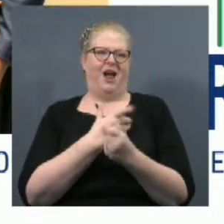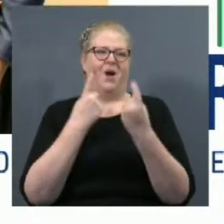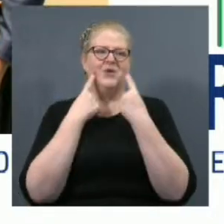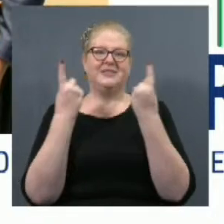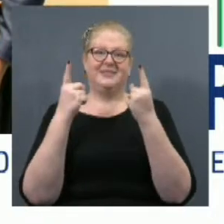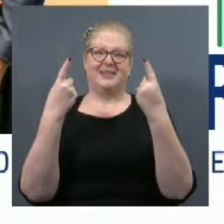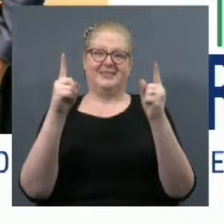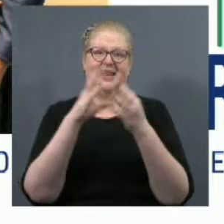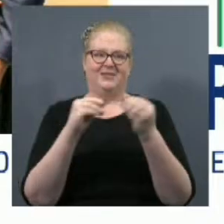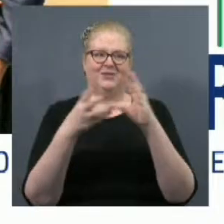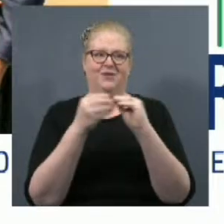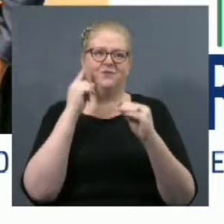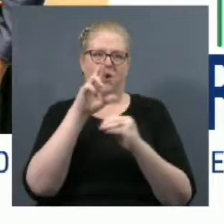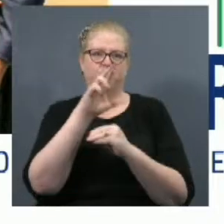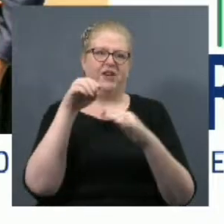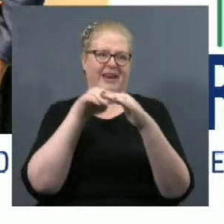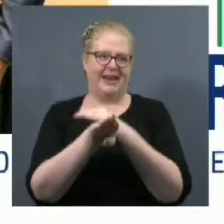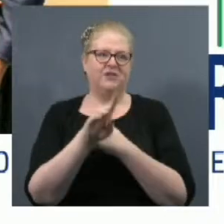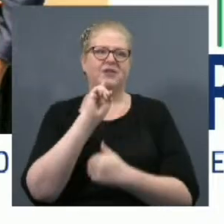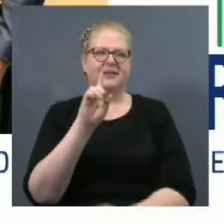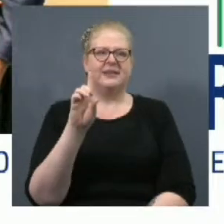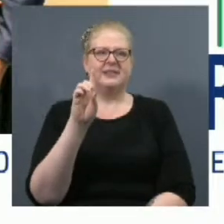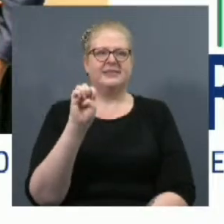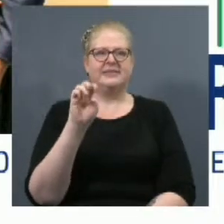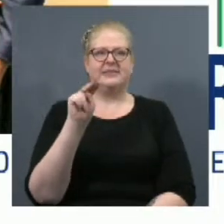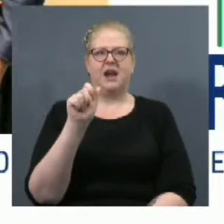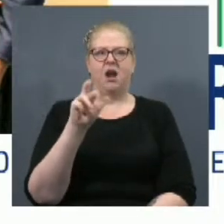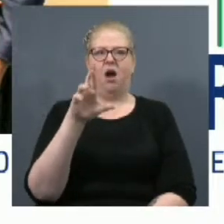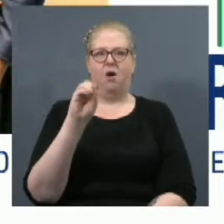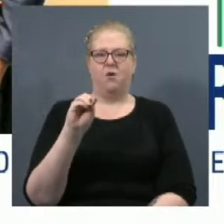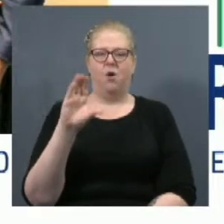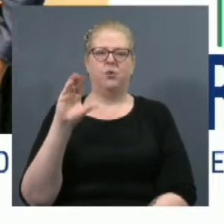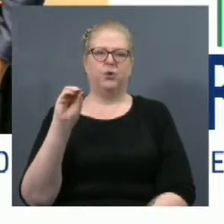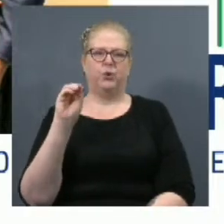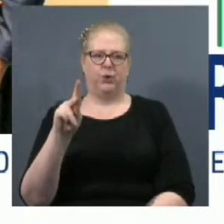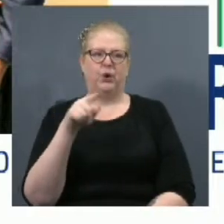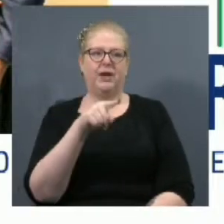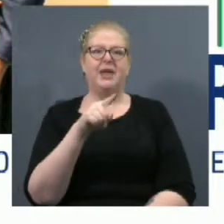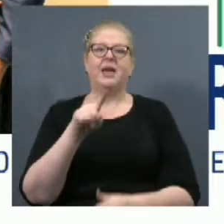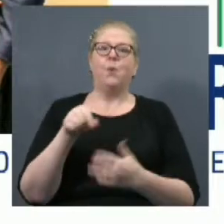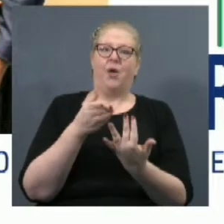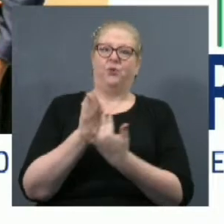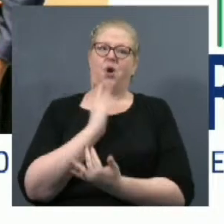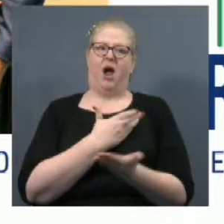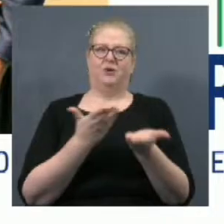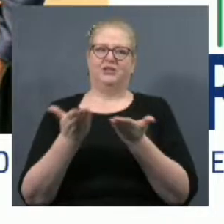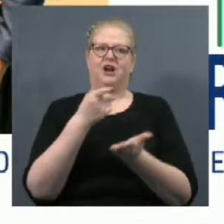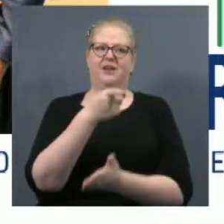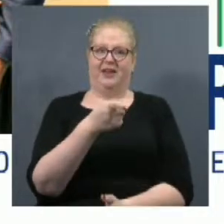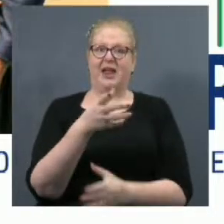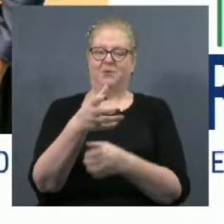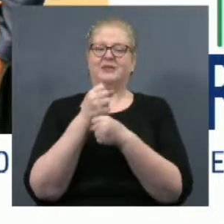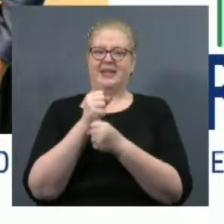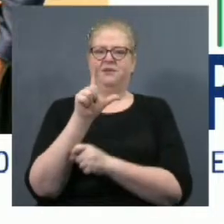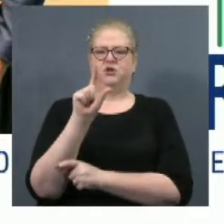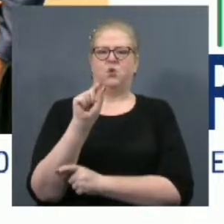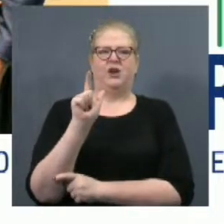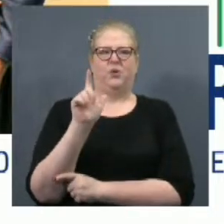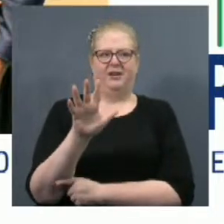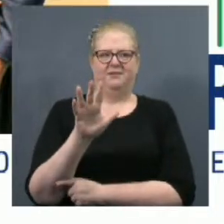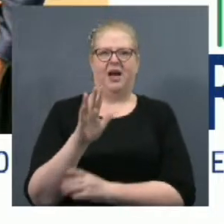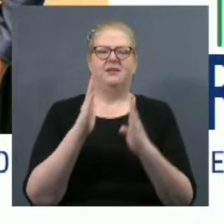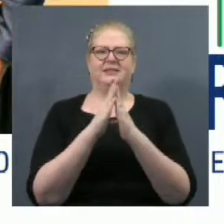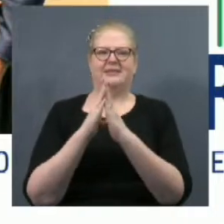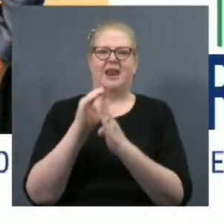reentry services is Denaro Cook. He came through our reentry services, and he is actually the 2025 City of